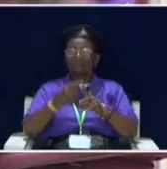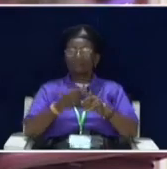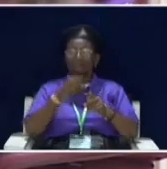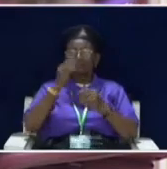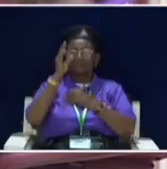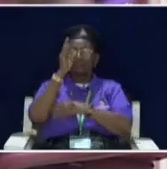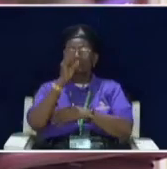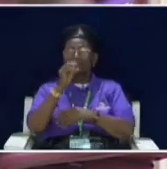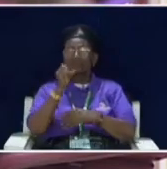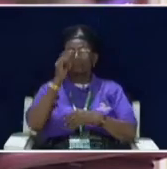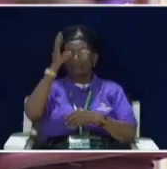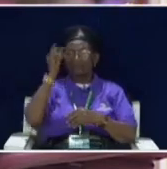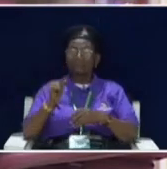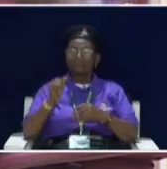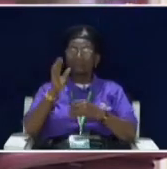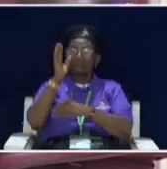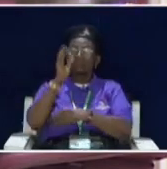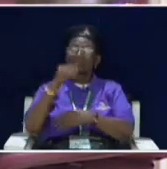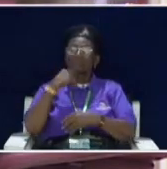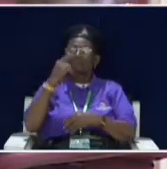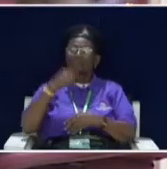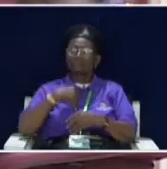eyes. Lojiji Olorun so fun mi pe ki n laju.